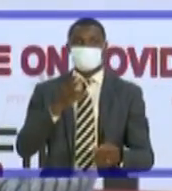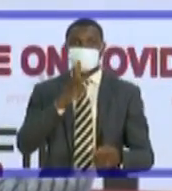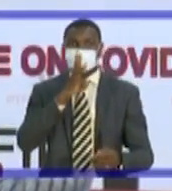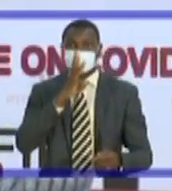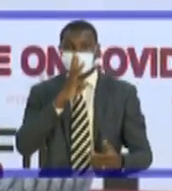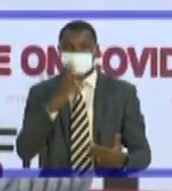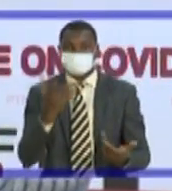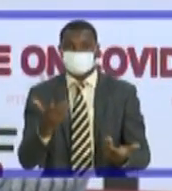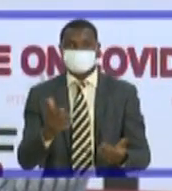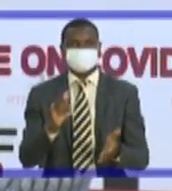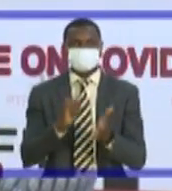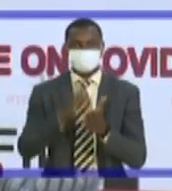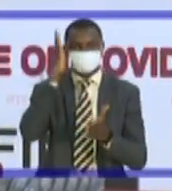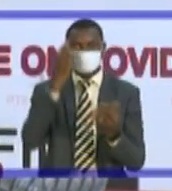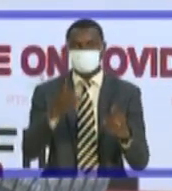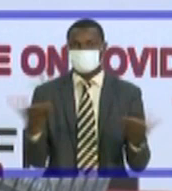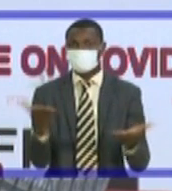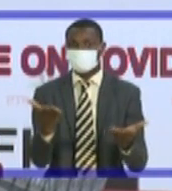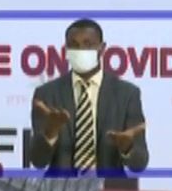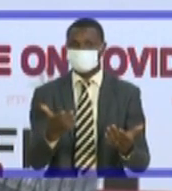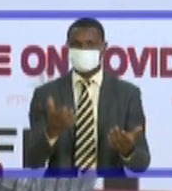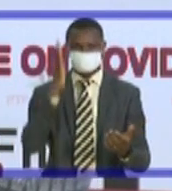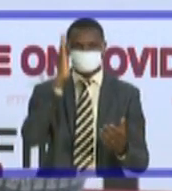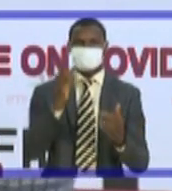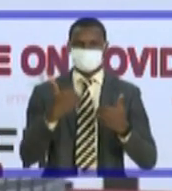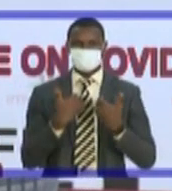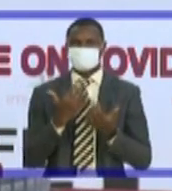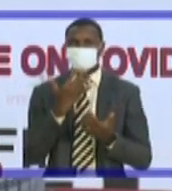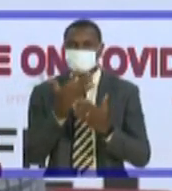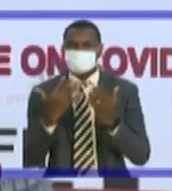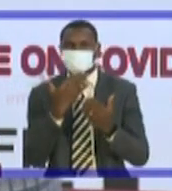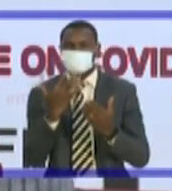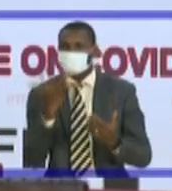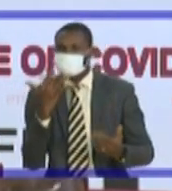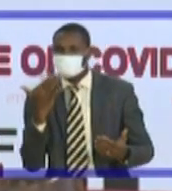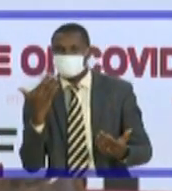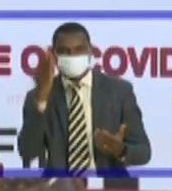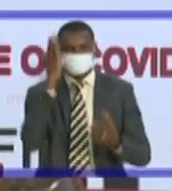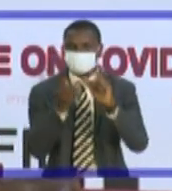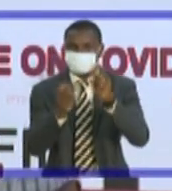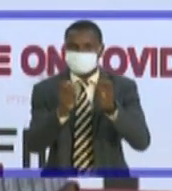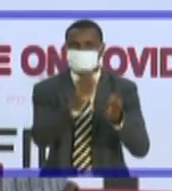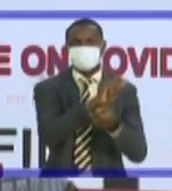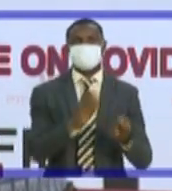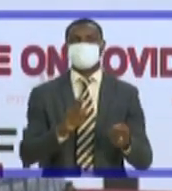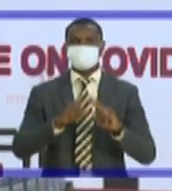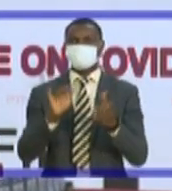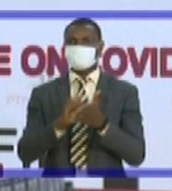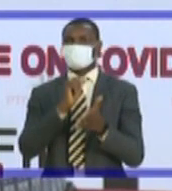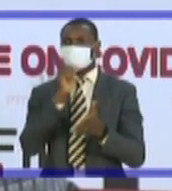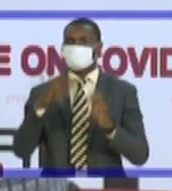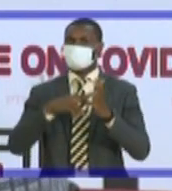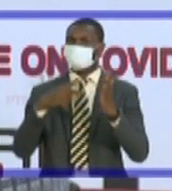it's bound to have some coloration, will change in color. But that does not mean